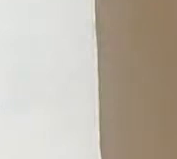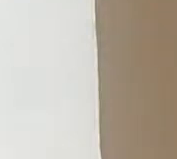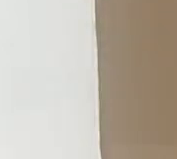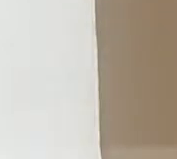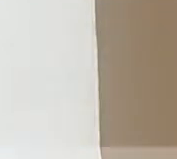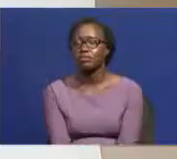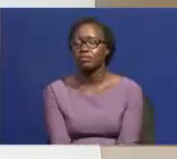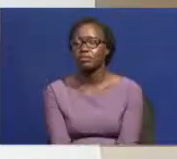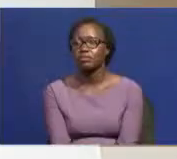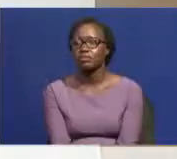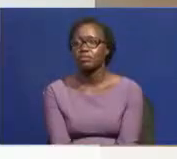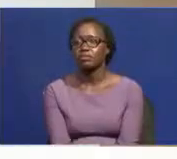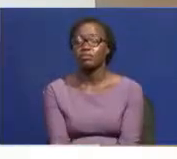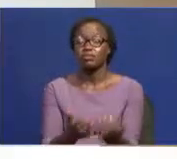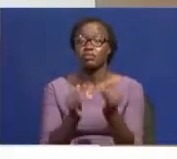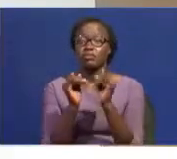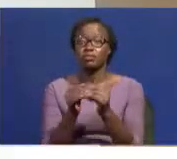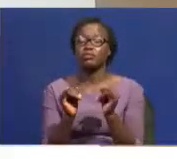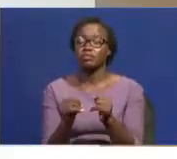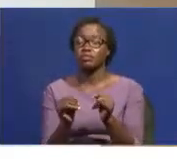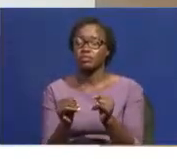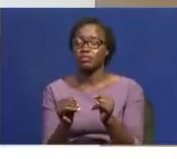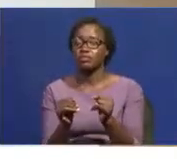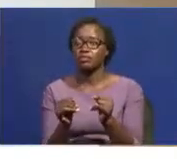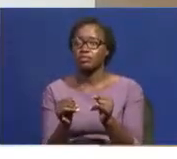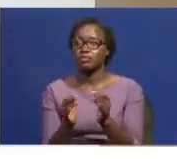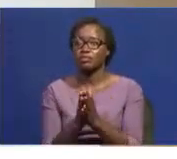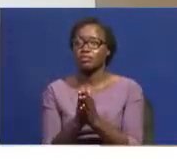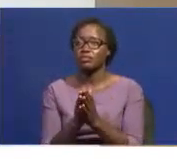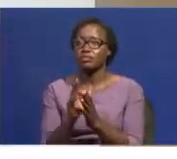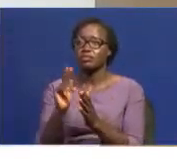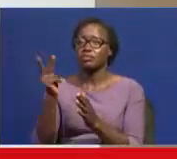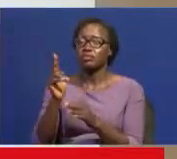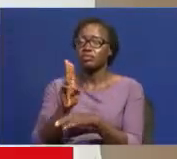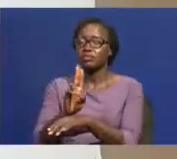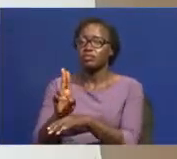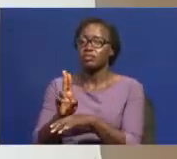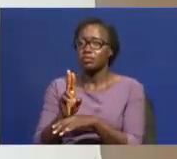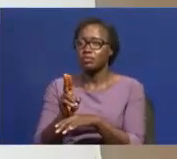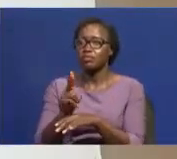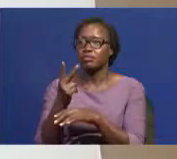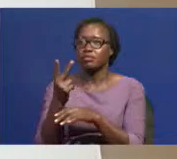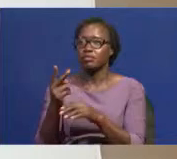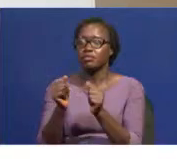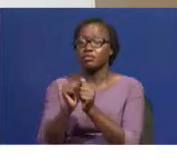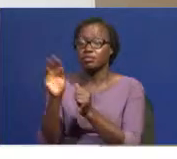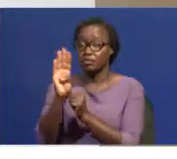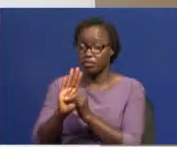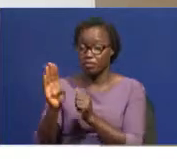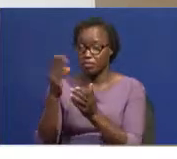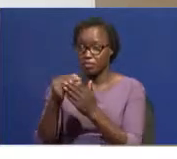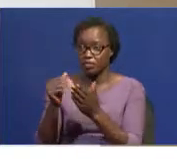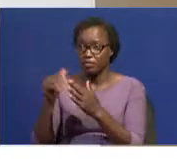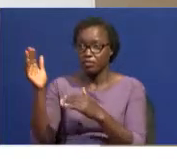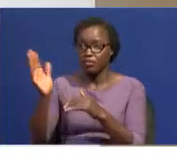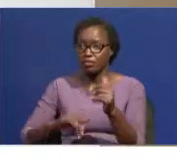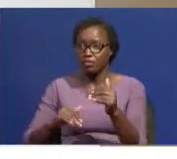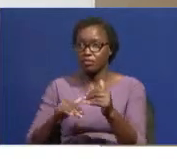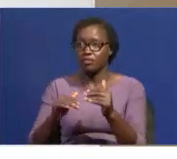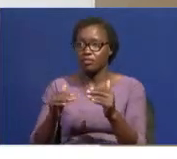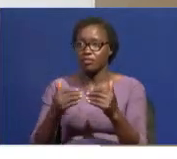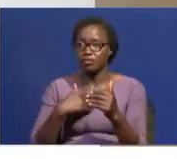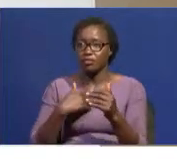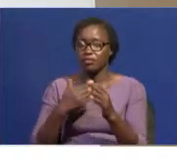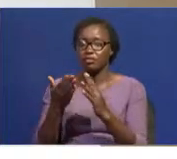gears now to business news. My name is Wairimu Jenga. Now, Kenya spent 210 billion shillings more than it had